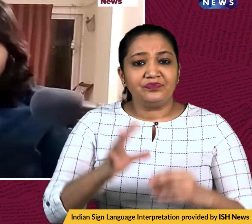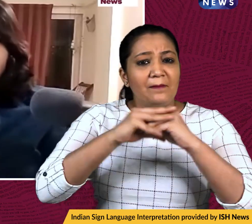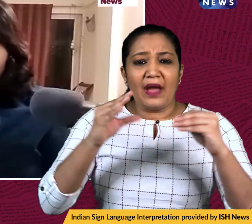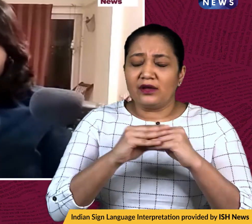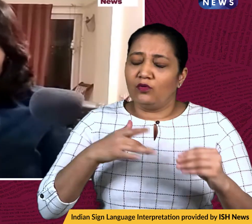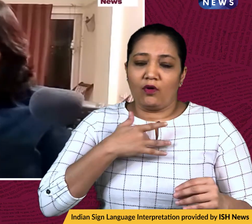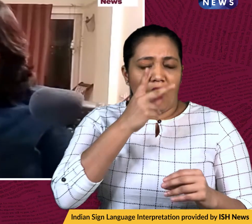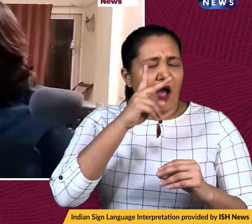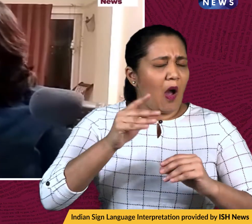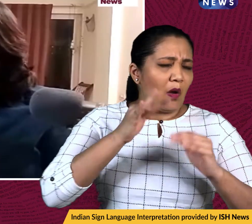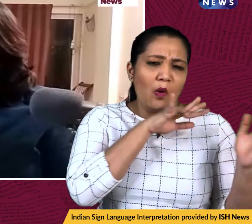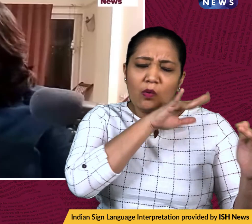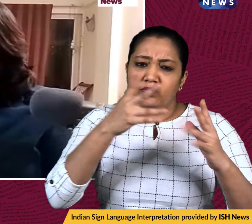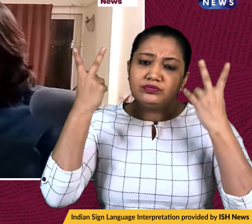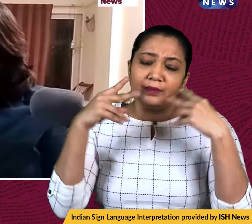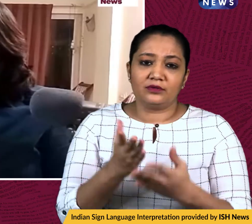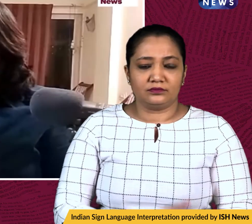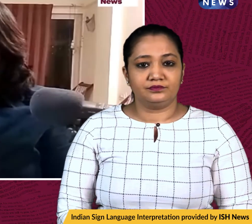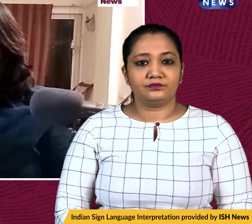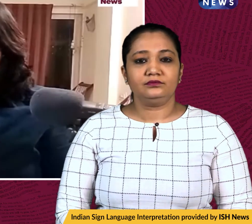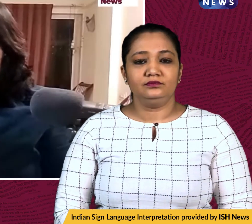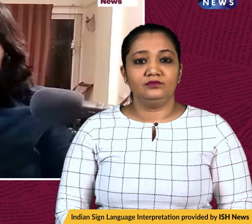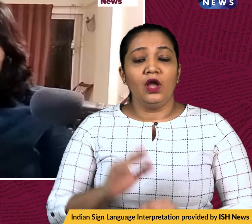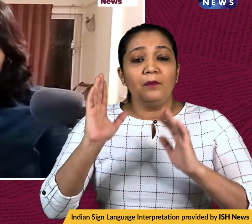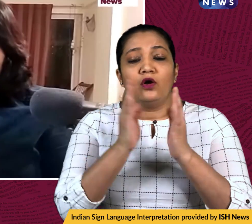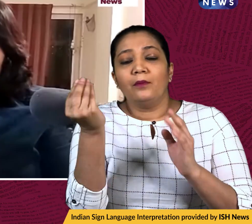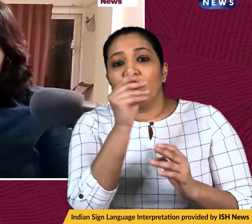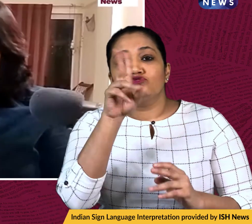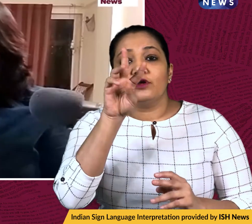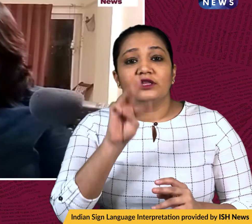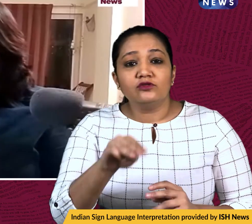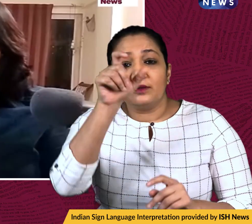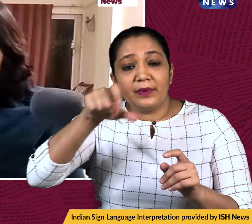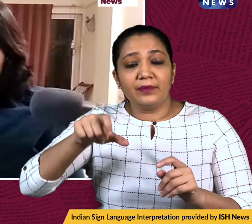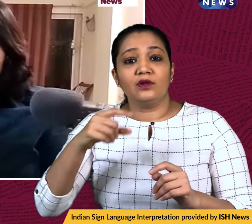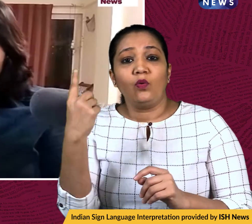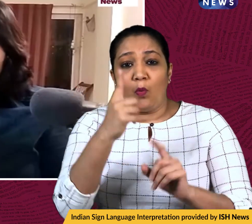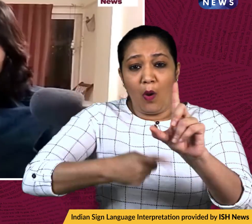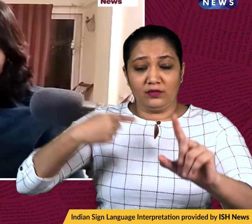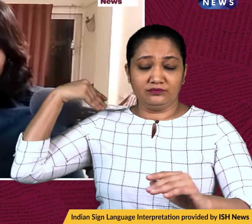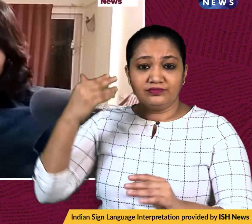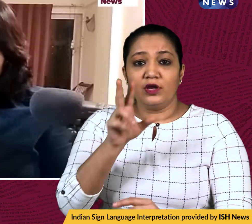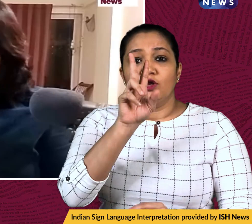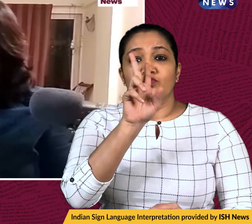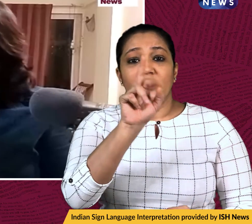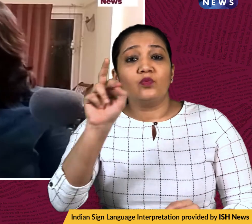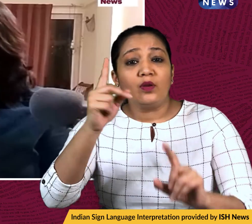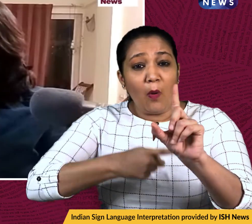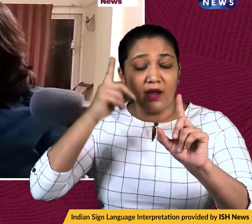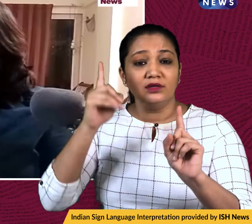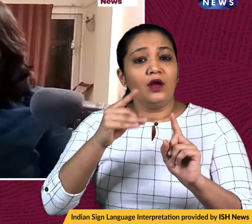is quite alarming. Pollution is suspected to have claimed at least 12,000 lives in just the year